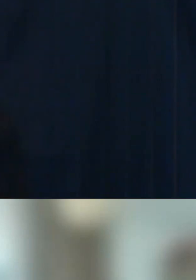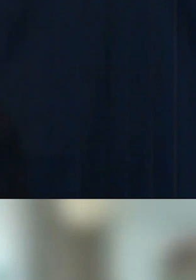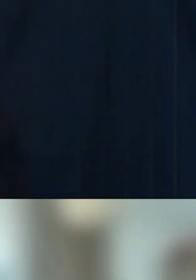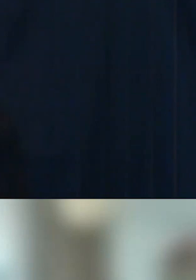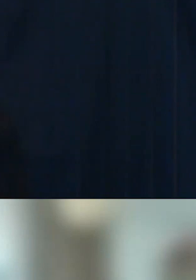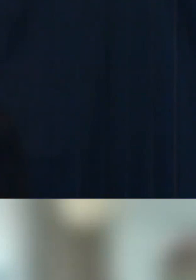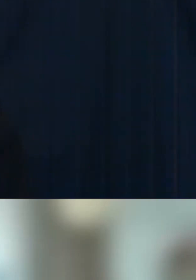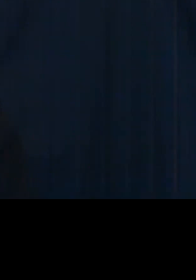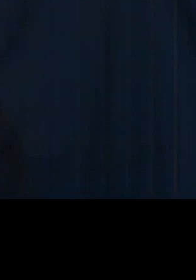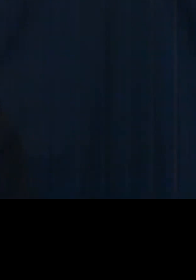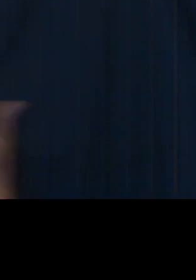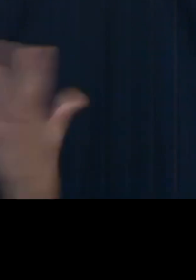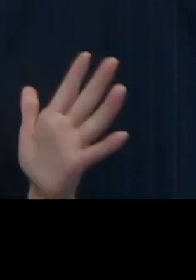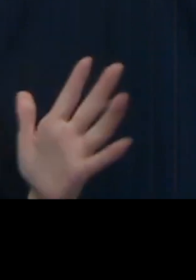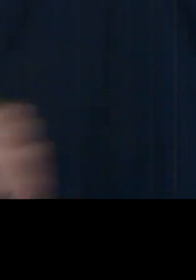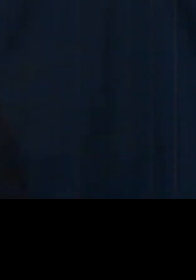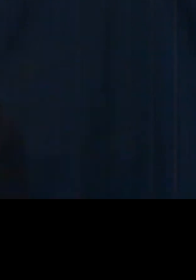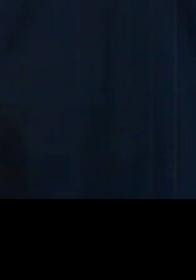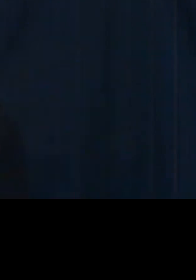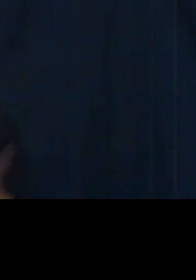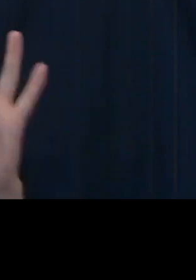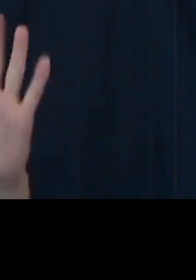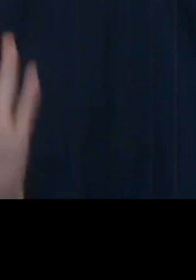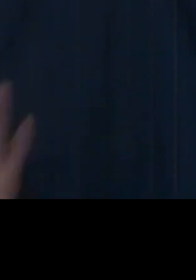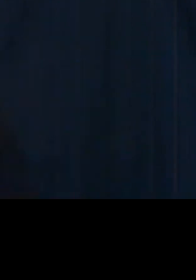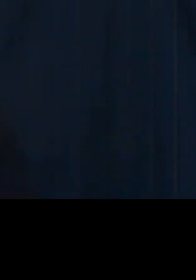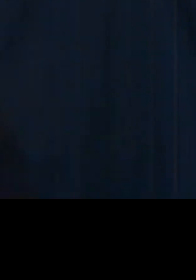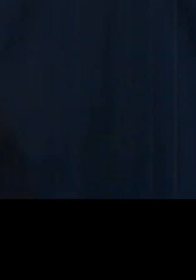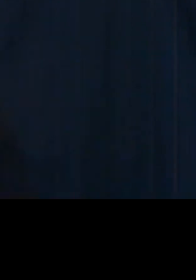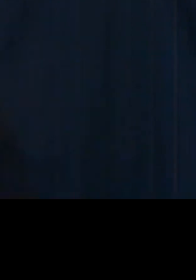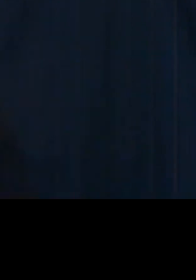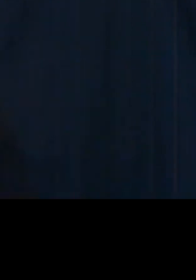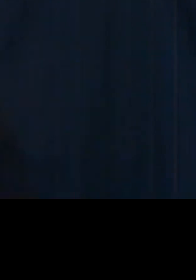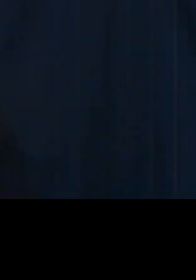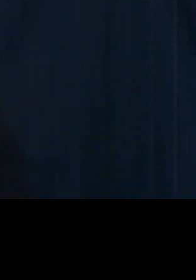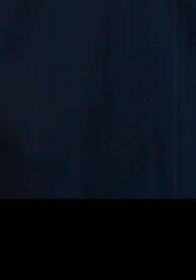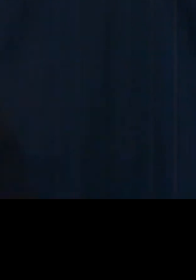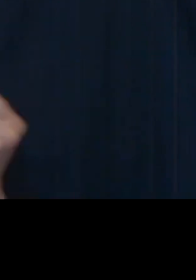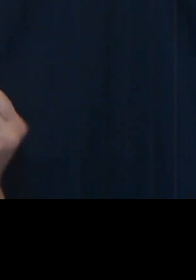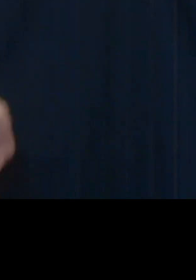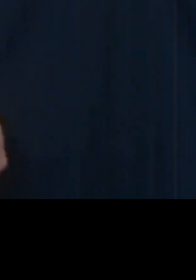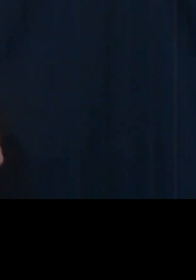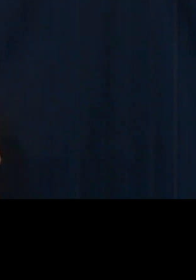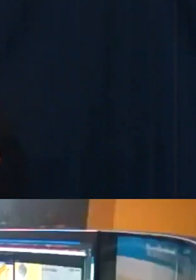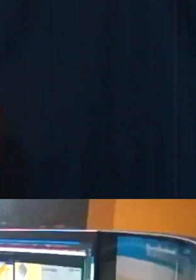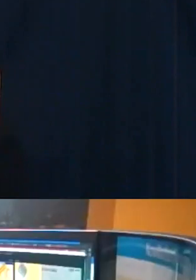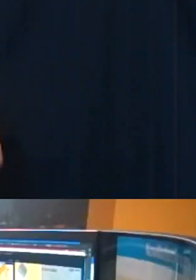You're spotlighting. Ursula. Oh, okay, great. All right, thank you. Okay, so